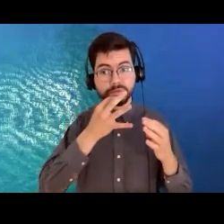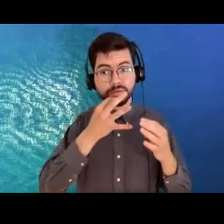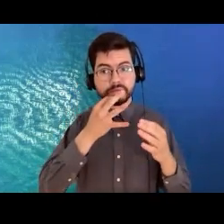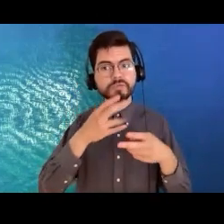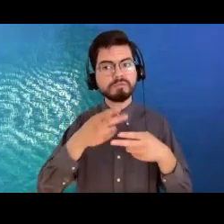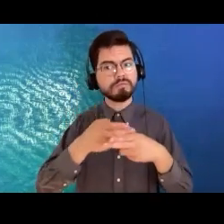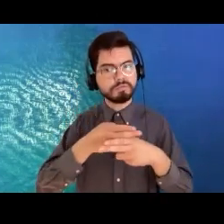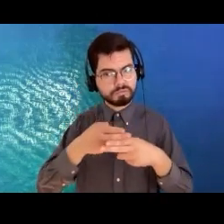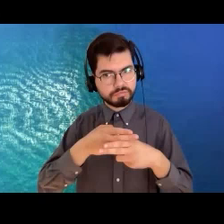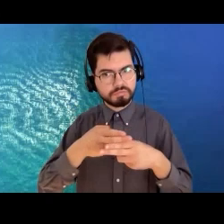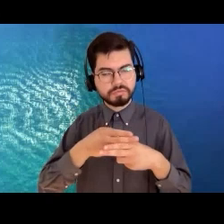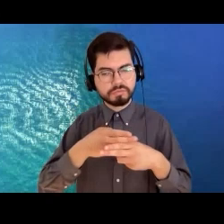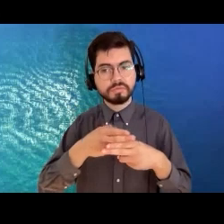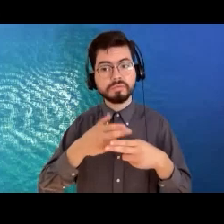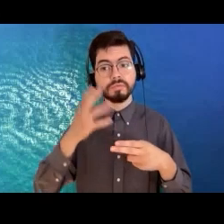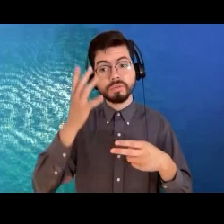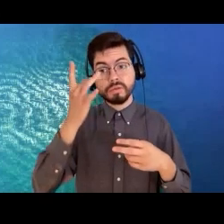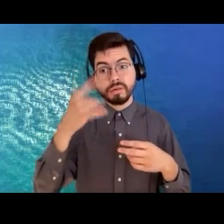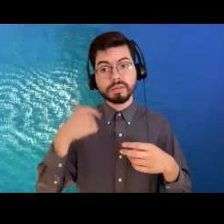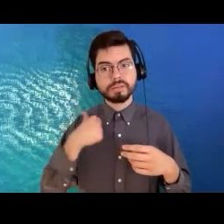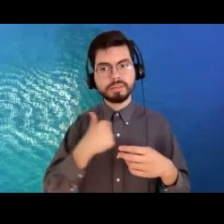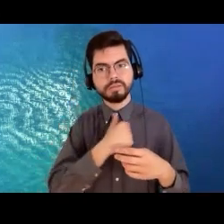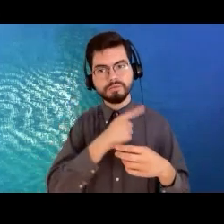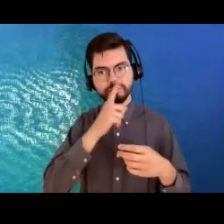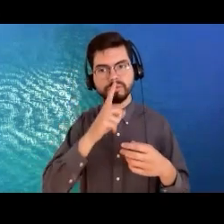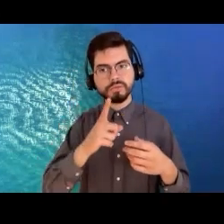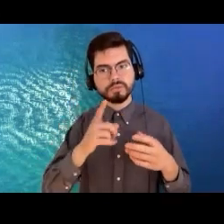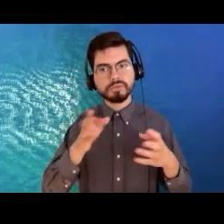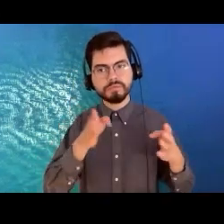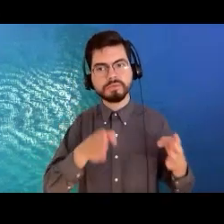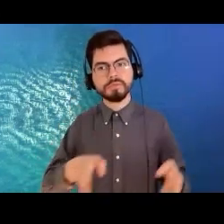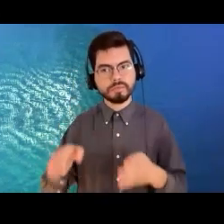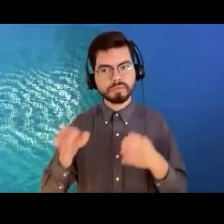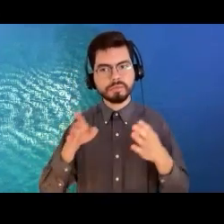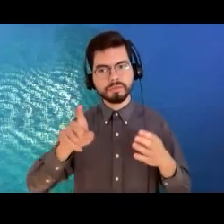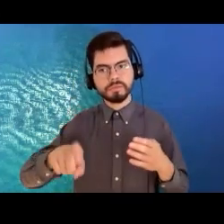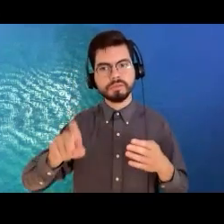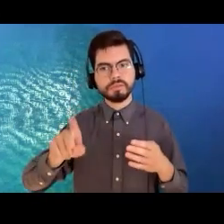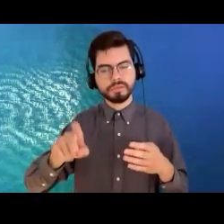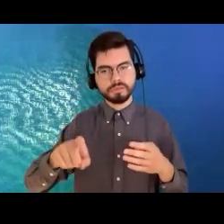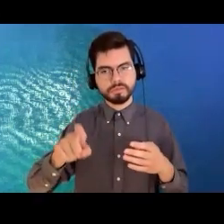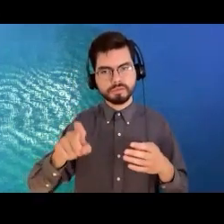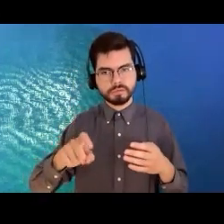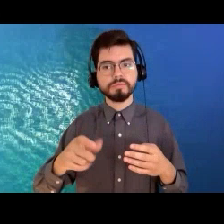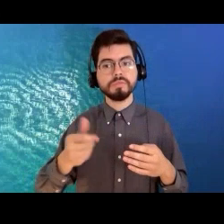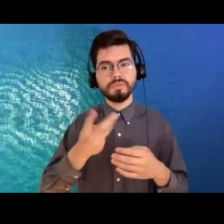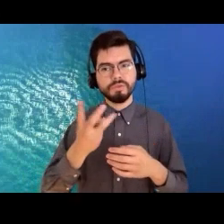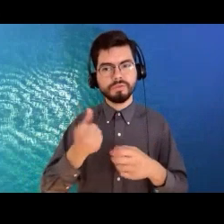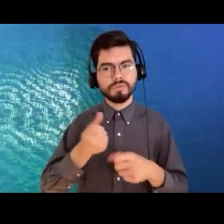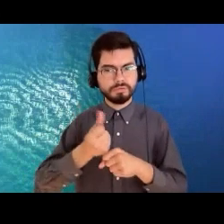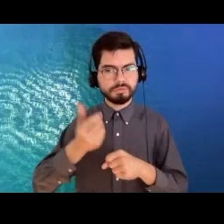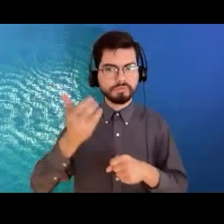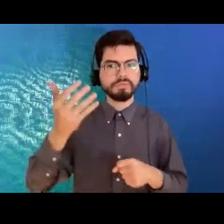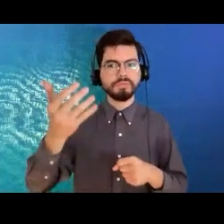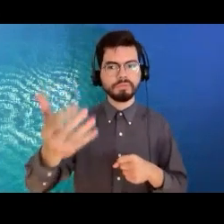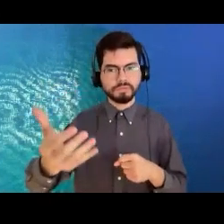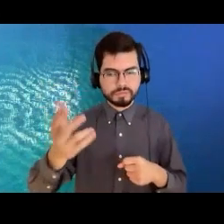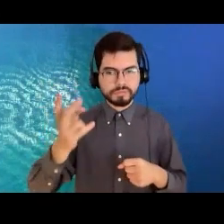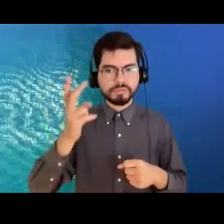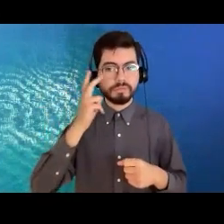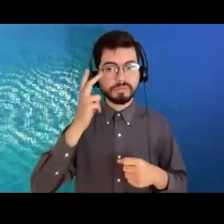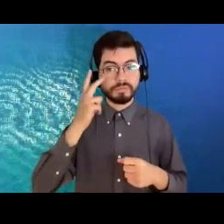stuff because we need a larger plan there, and that too is in the works. So several years down the road, we may see how that changes.